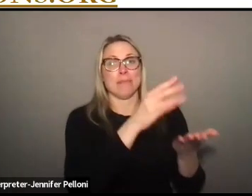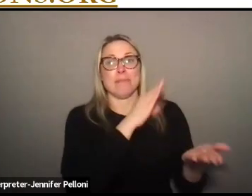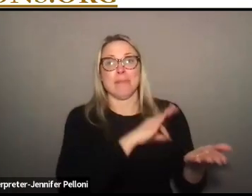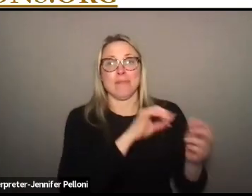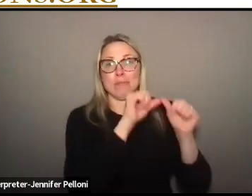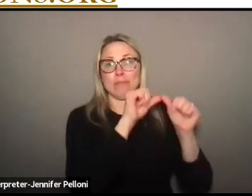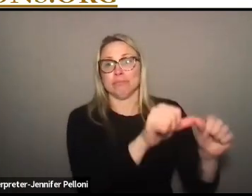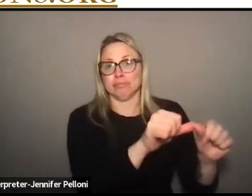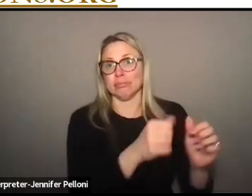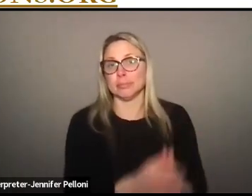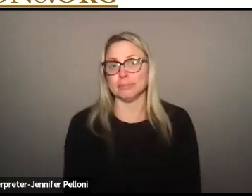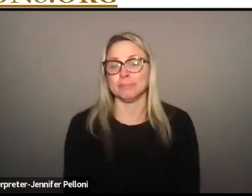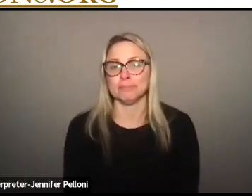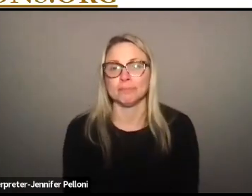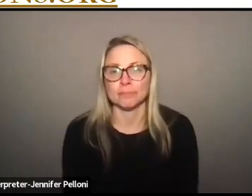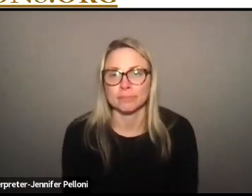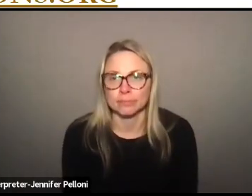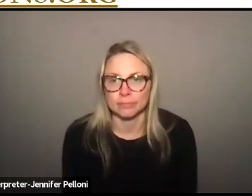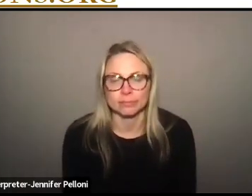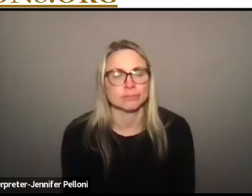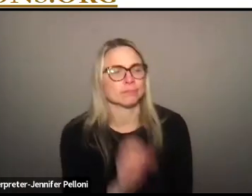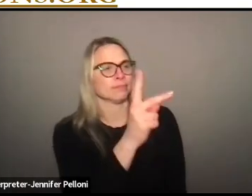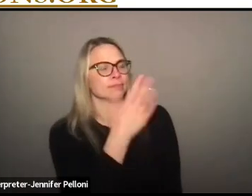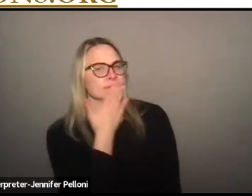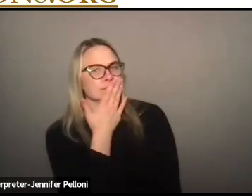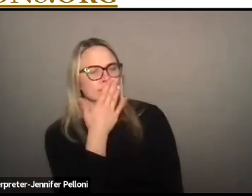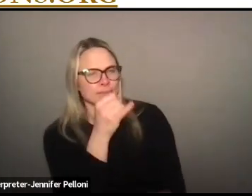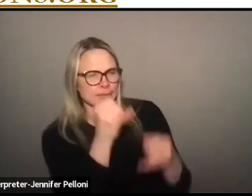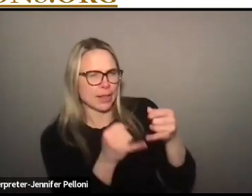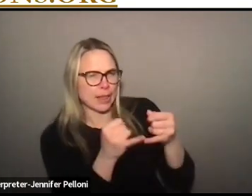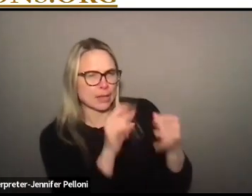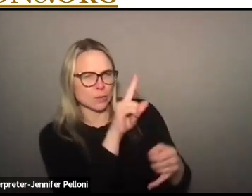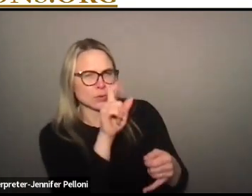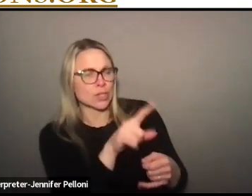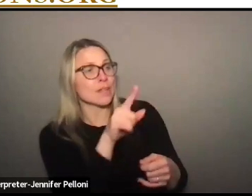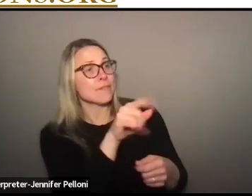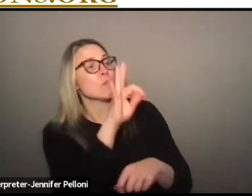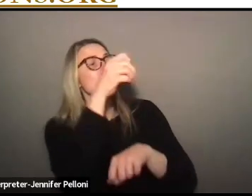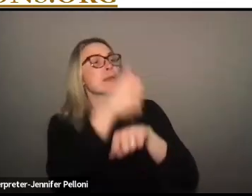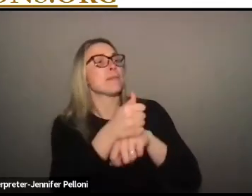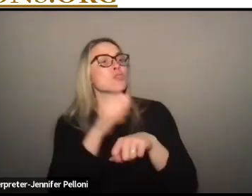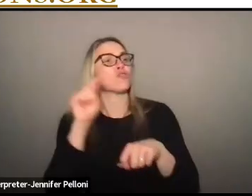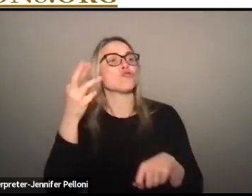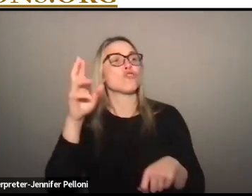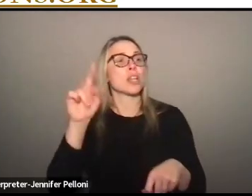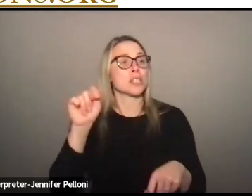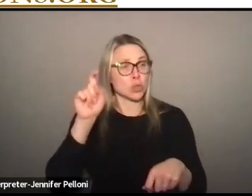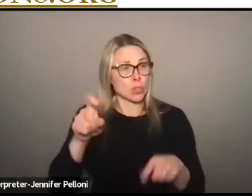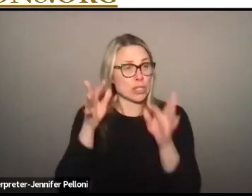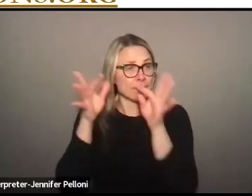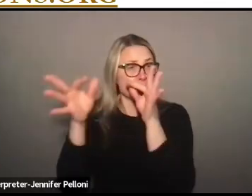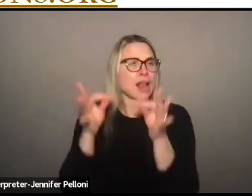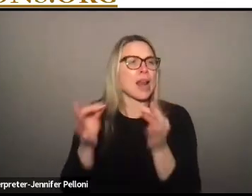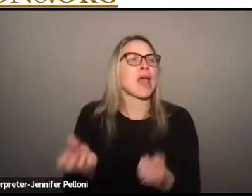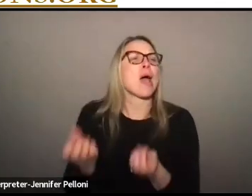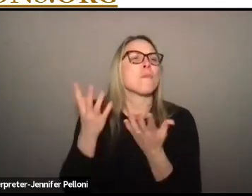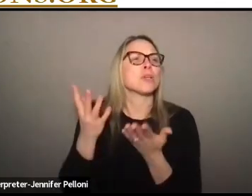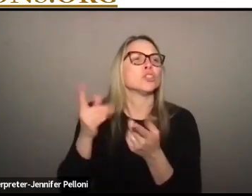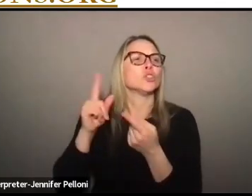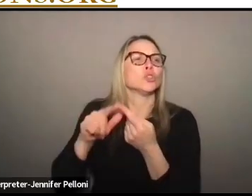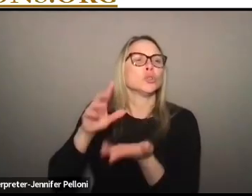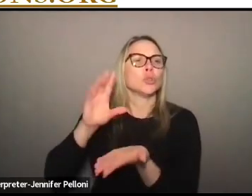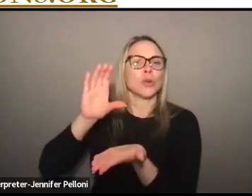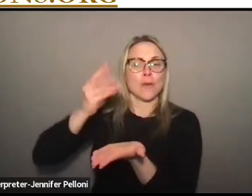term. All right, thank you. And one last question. If you establish a trust, do you need to define how much to fund